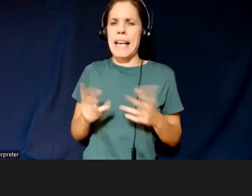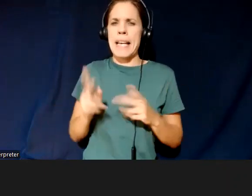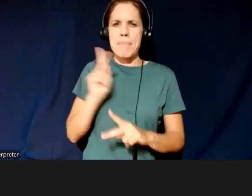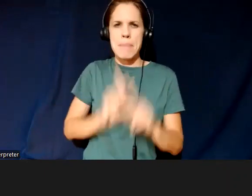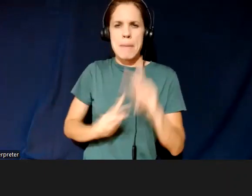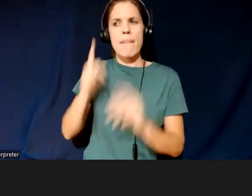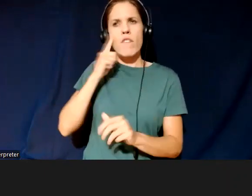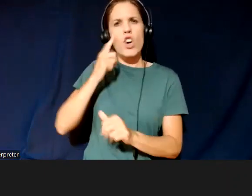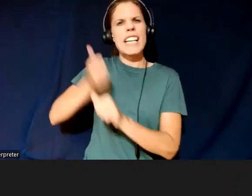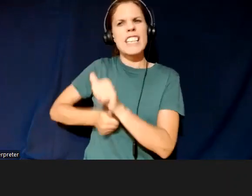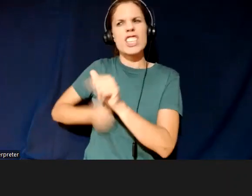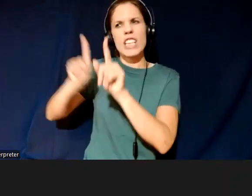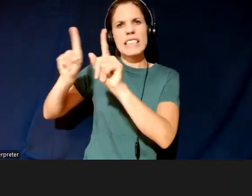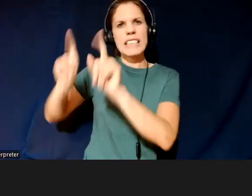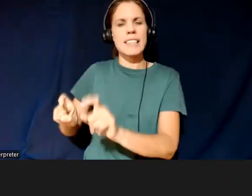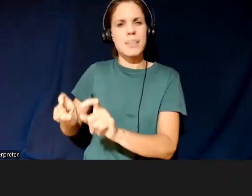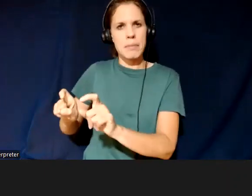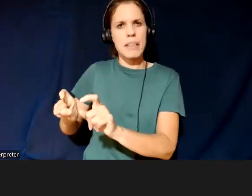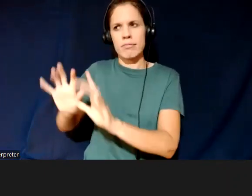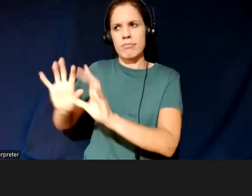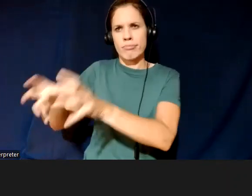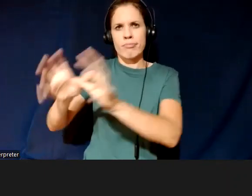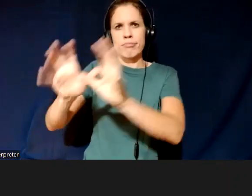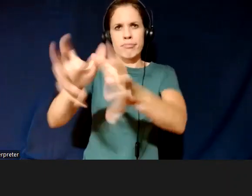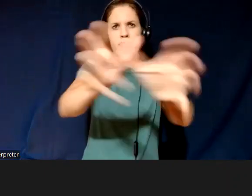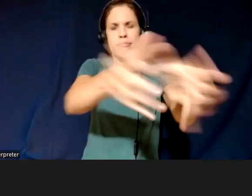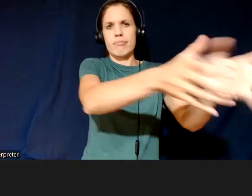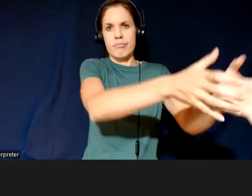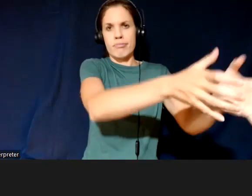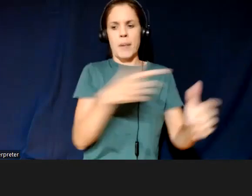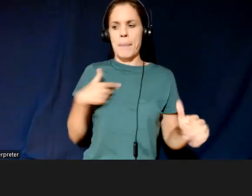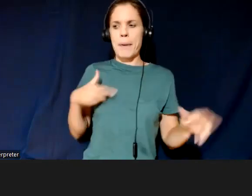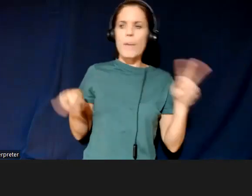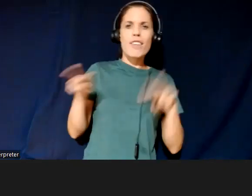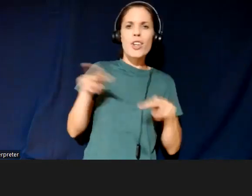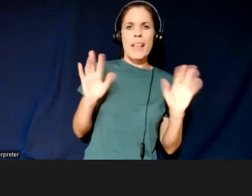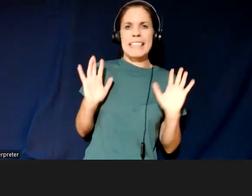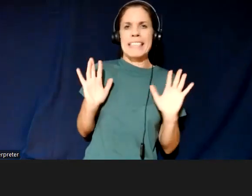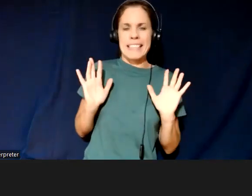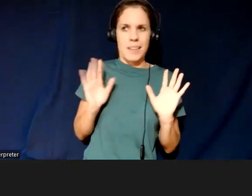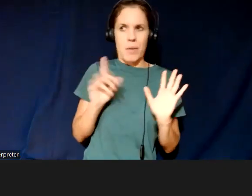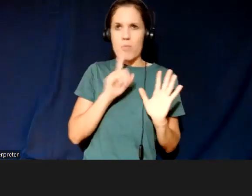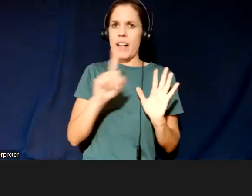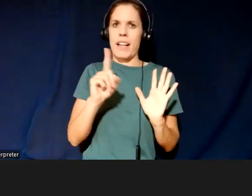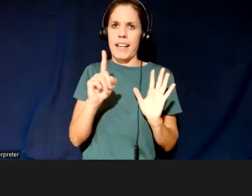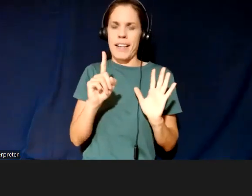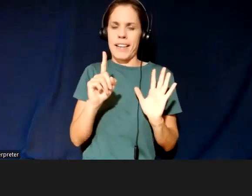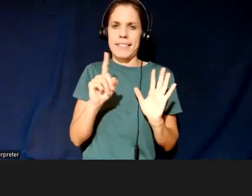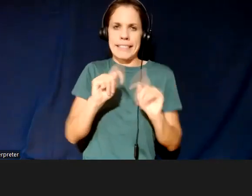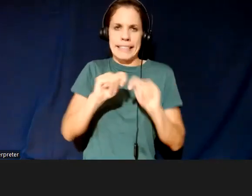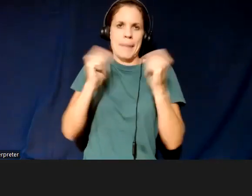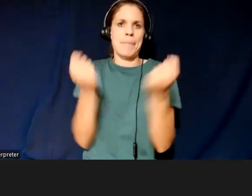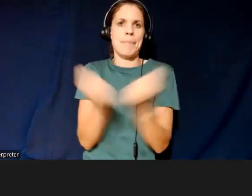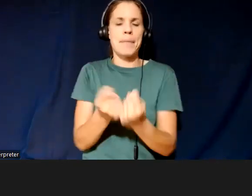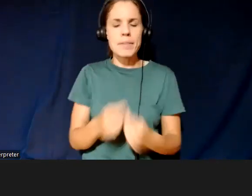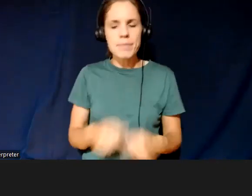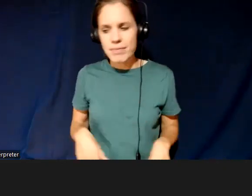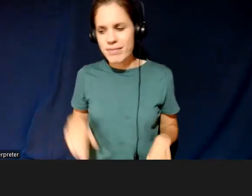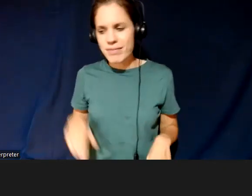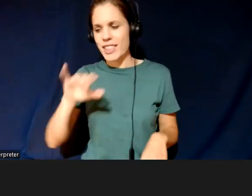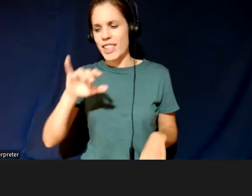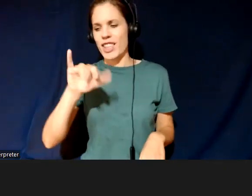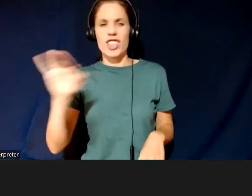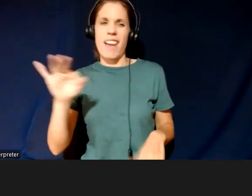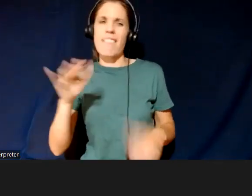assessment. And so this has been a huge effort. That's all right. Today is all about giving you the credit, so that's just